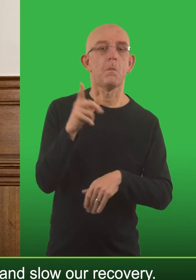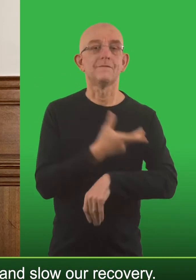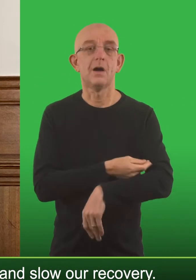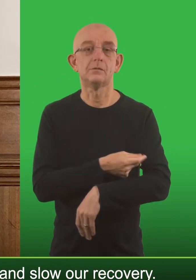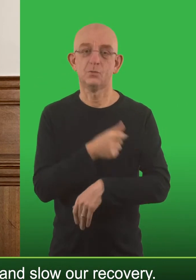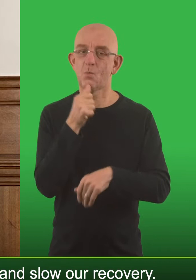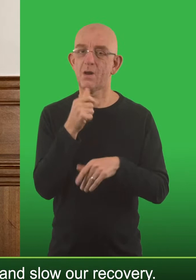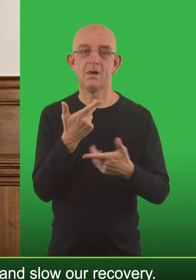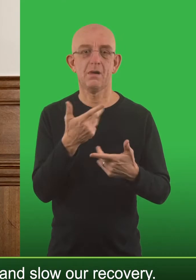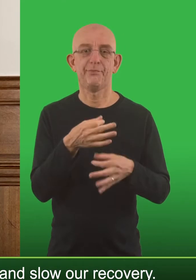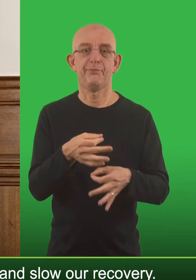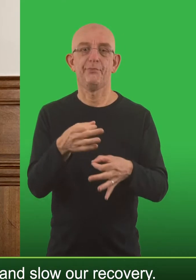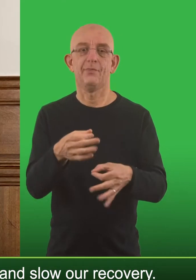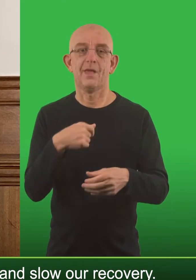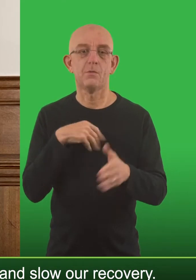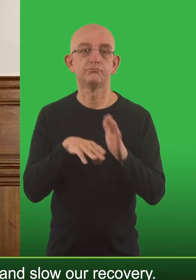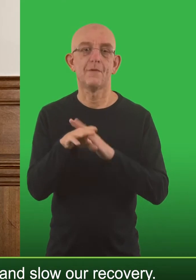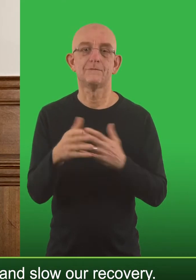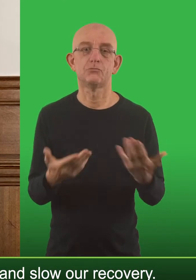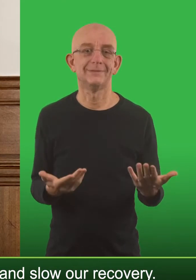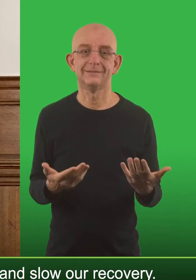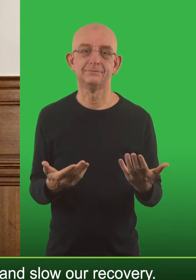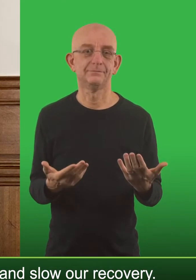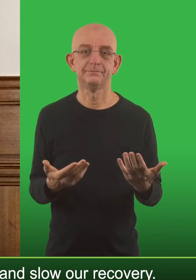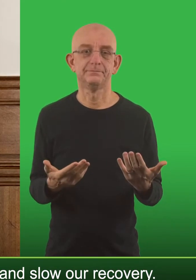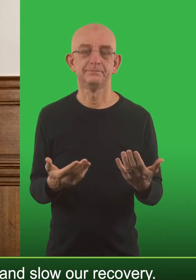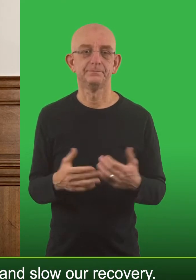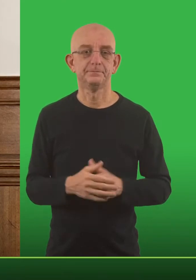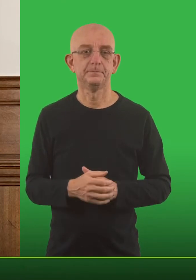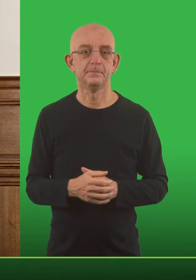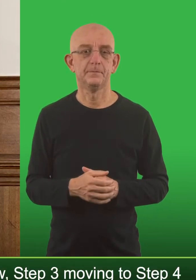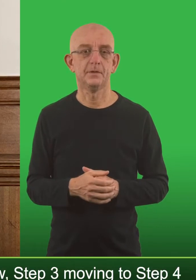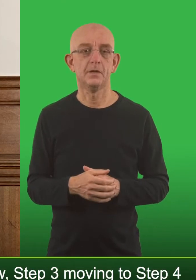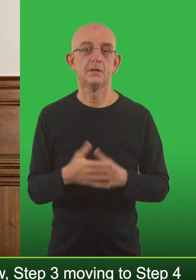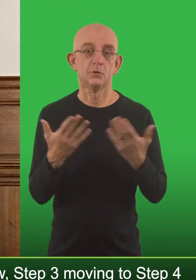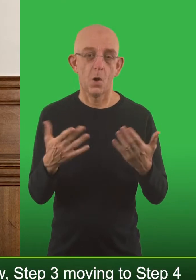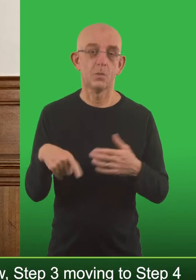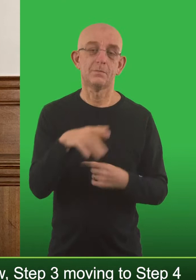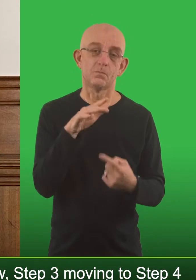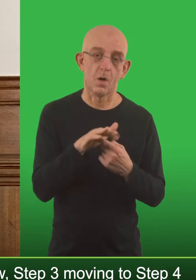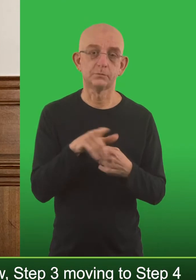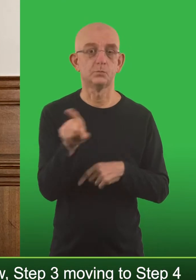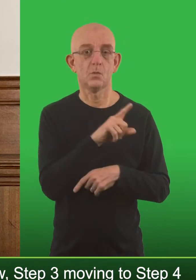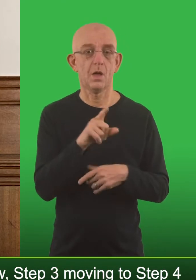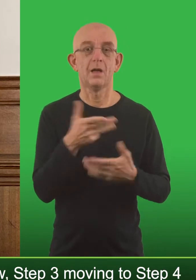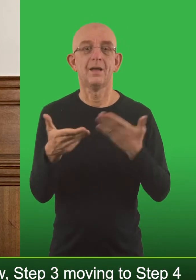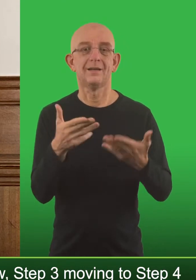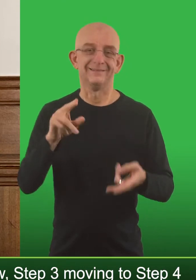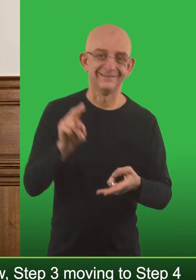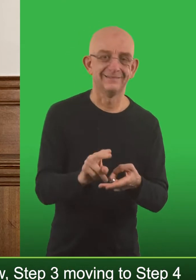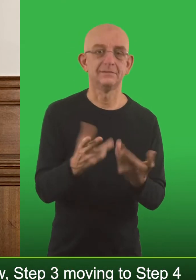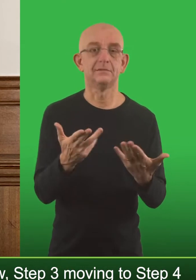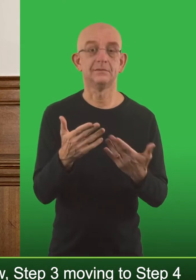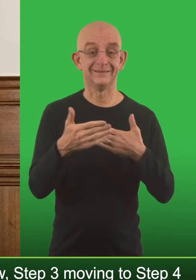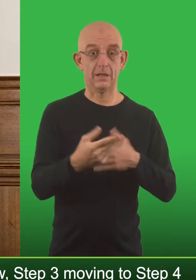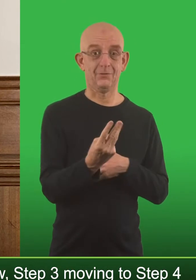in vaccination will all prevent and slow our recovery. So it's in all of our interest to keep spread